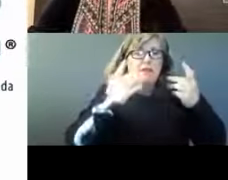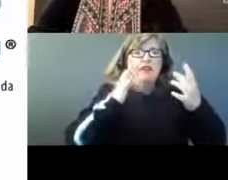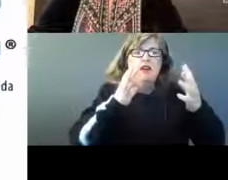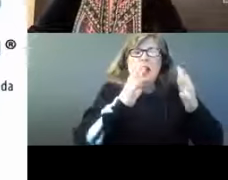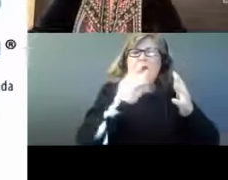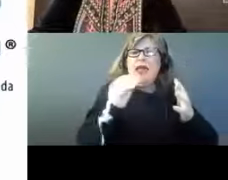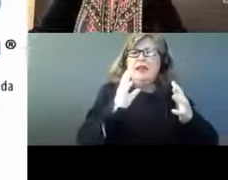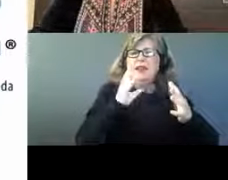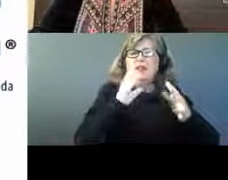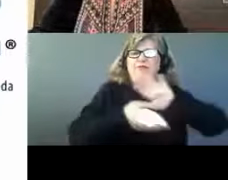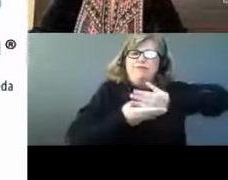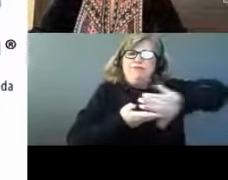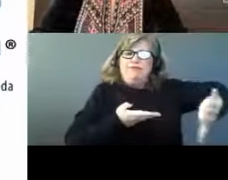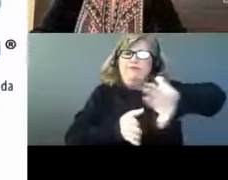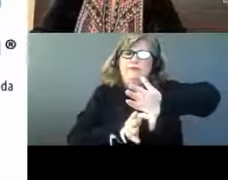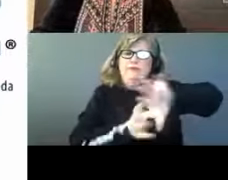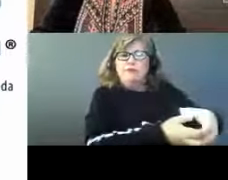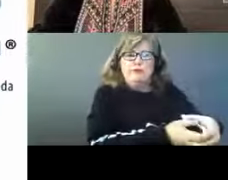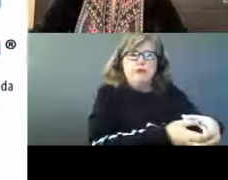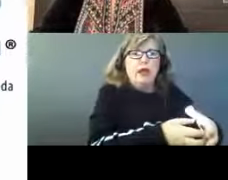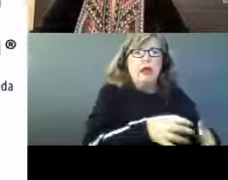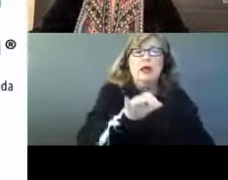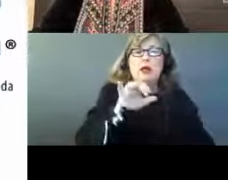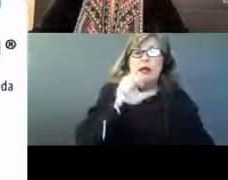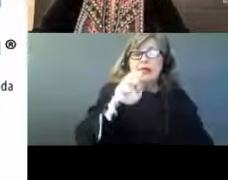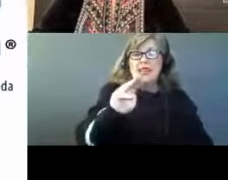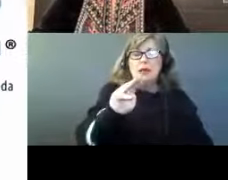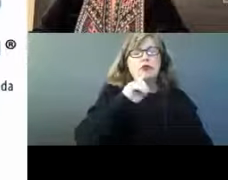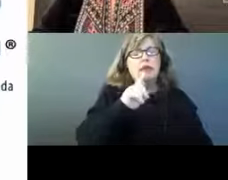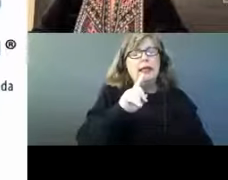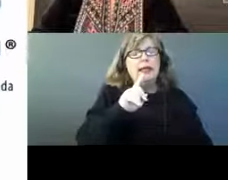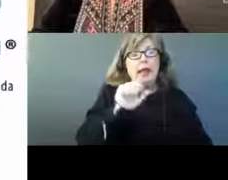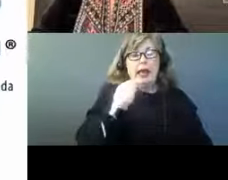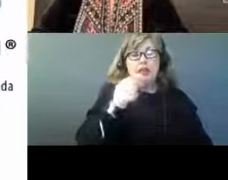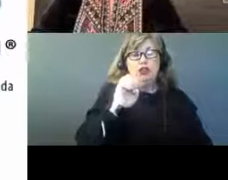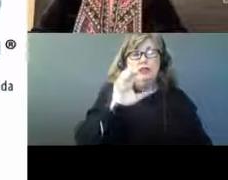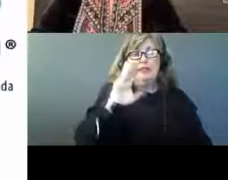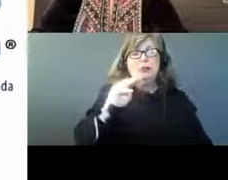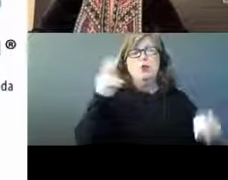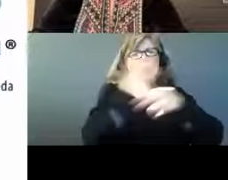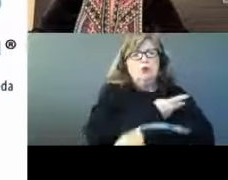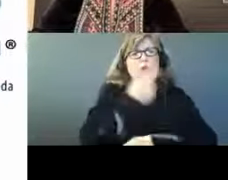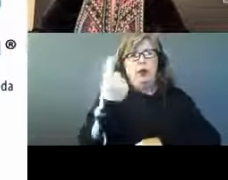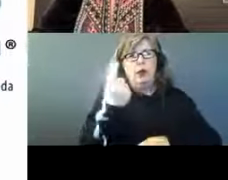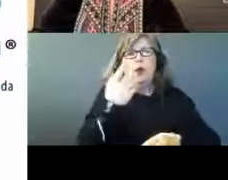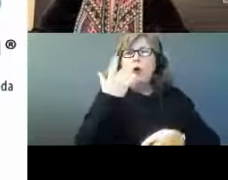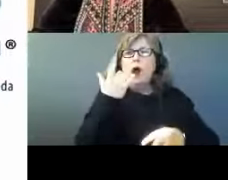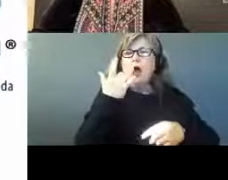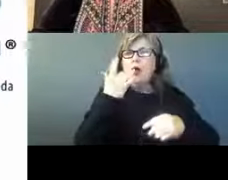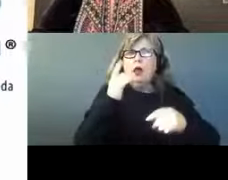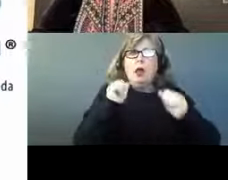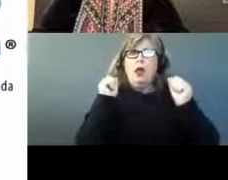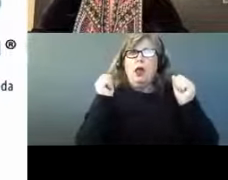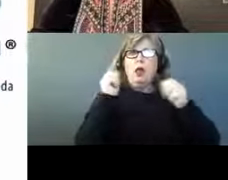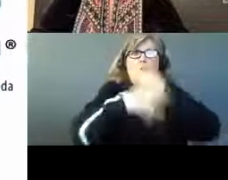Moreover, ageism is an ism like no other because it relates to a universal condition. And while the